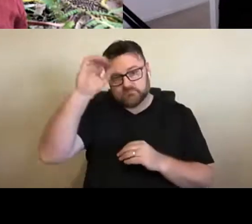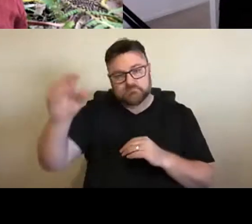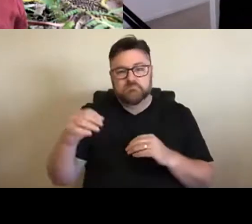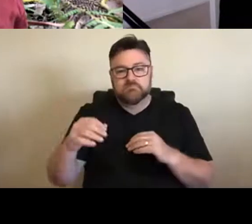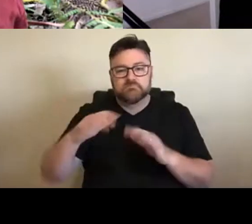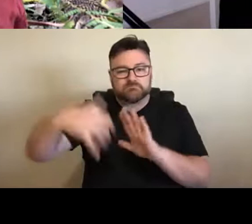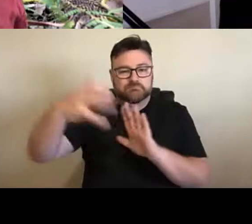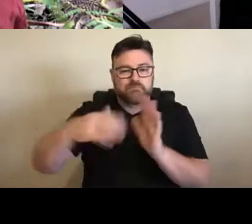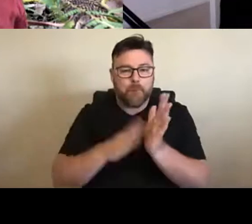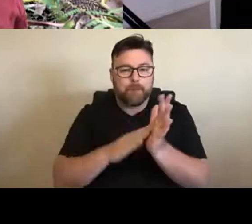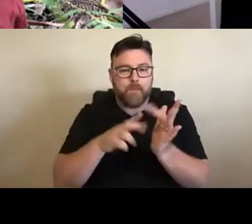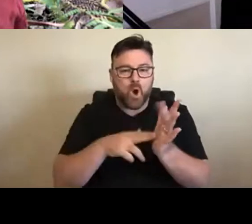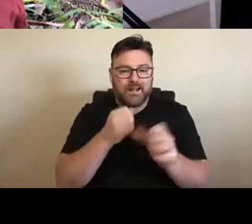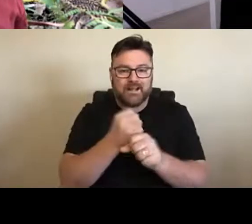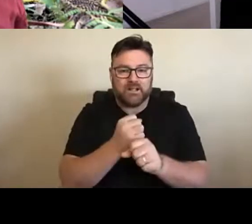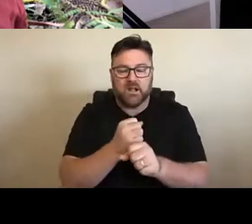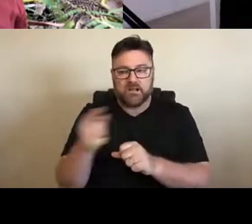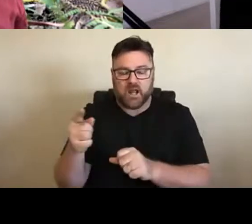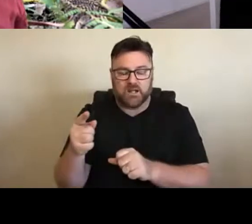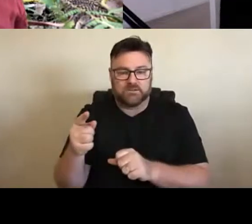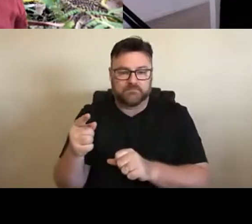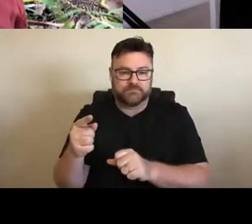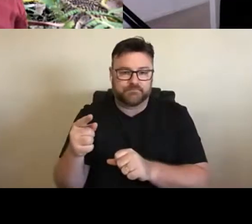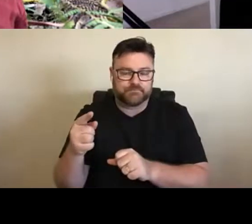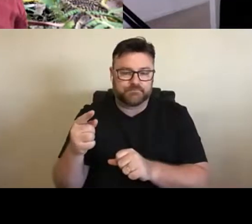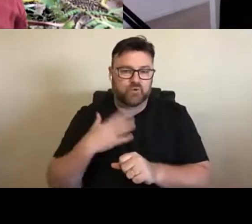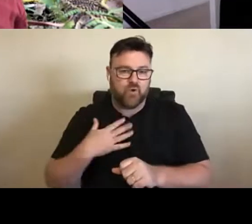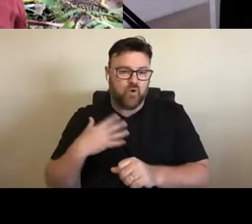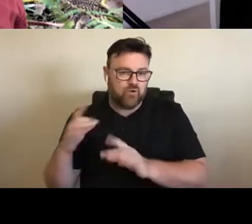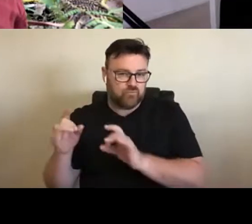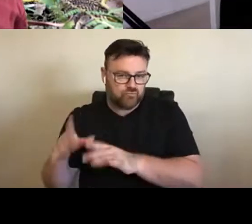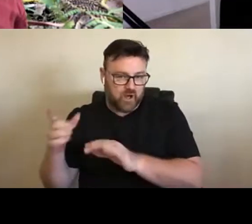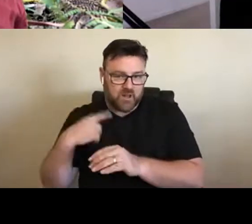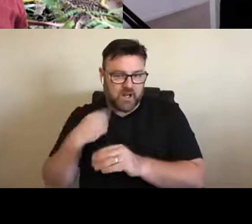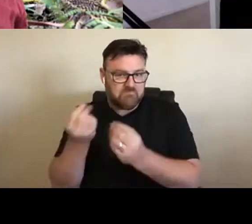money. But, simple mortals like us who